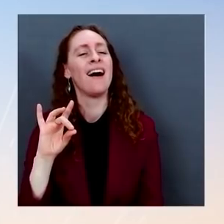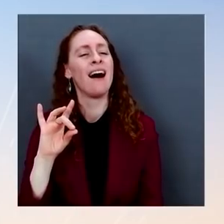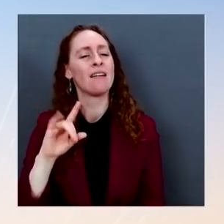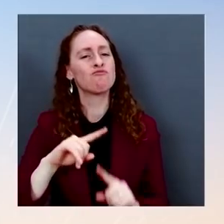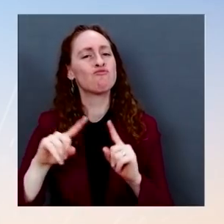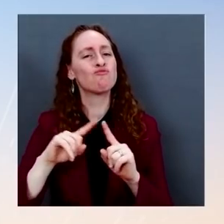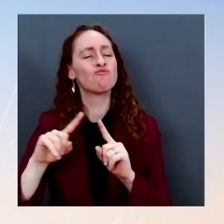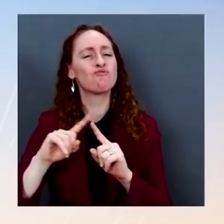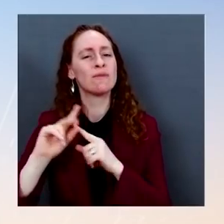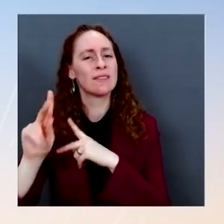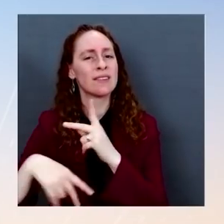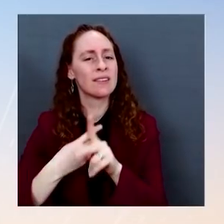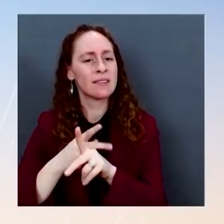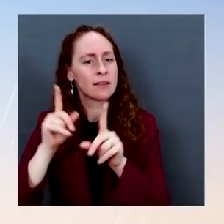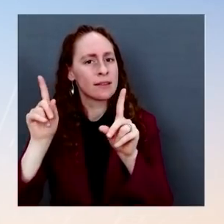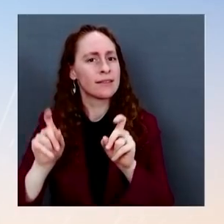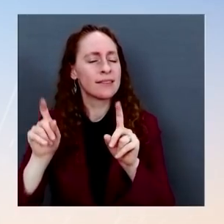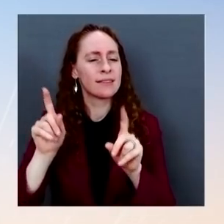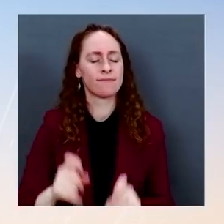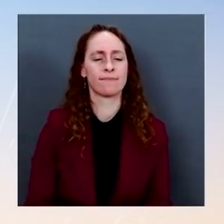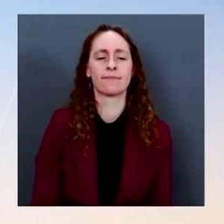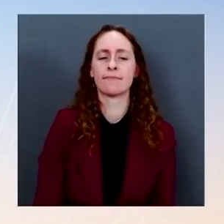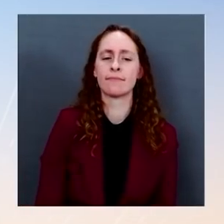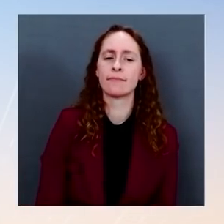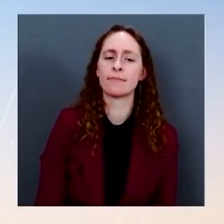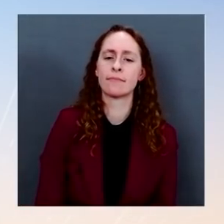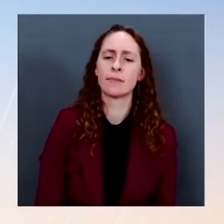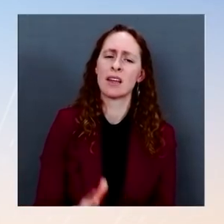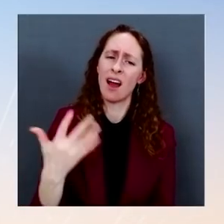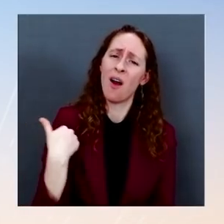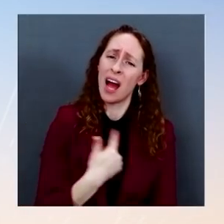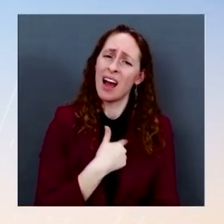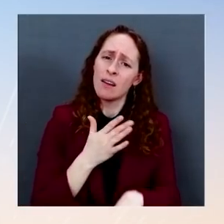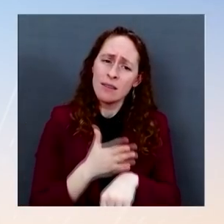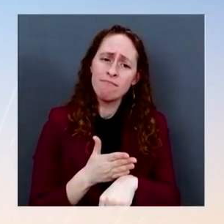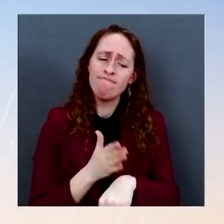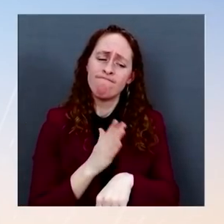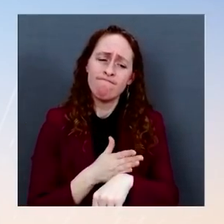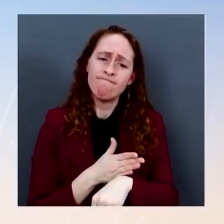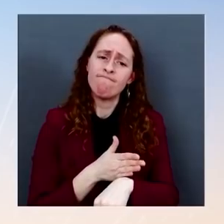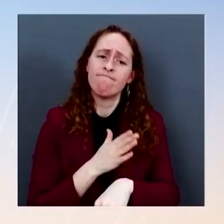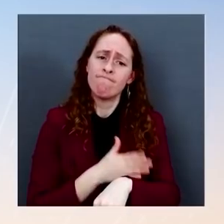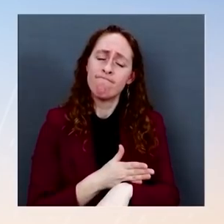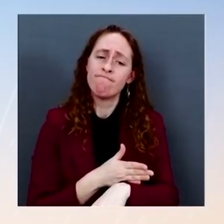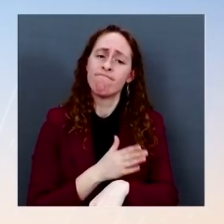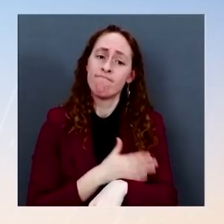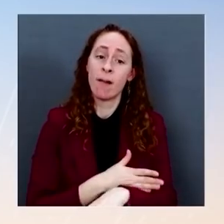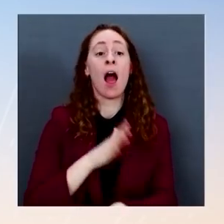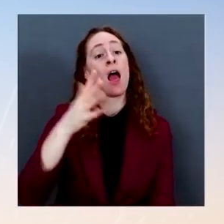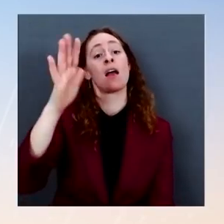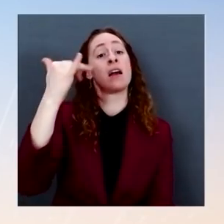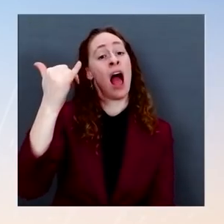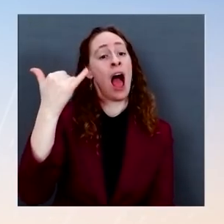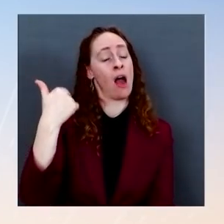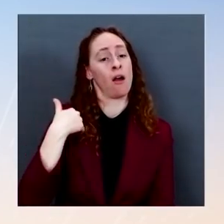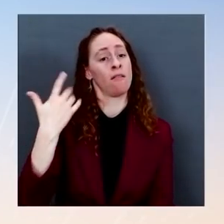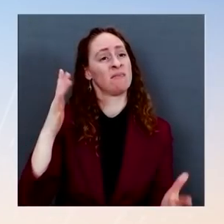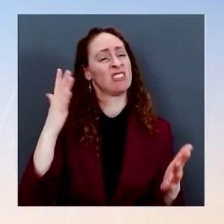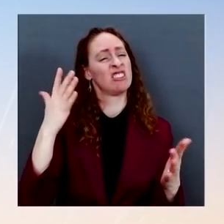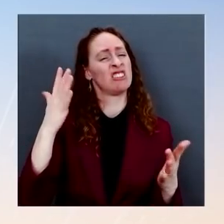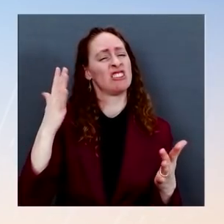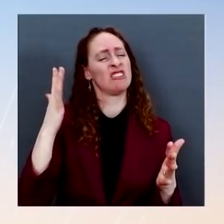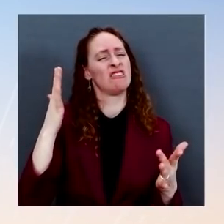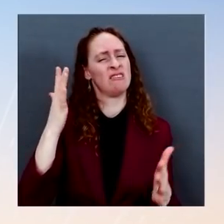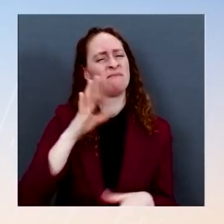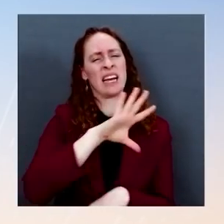widely available by sending 50 million to rural health clinics and community health centers, making sure there are 20,000 pharmacy locations